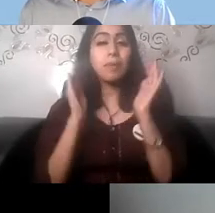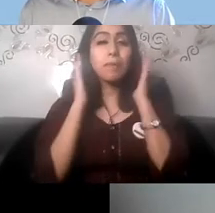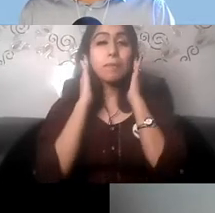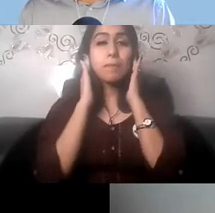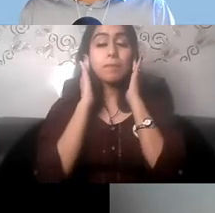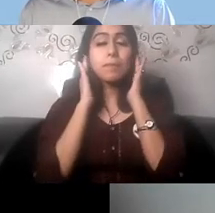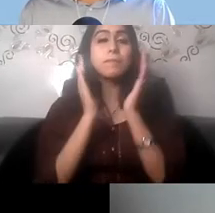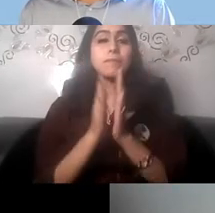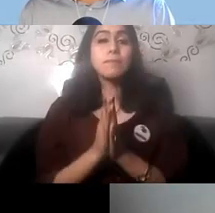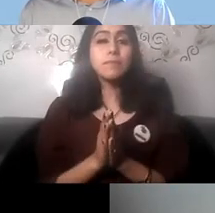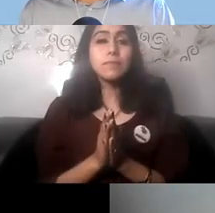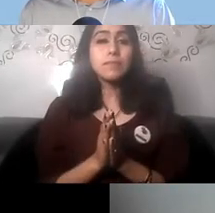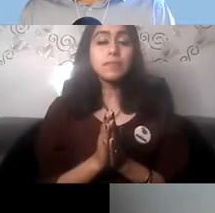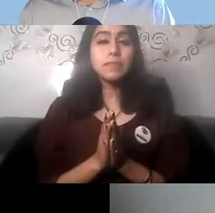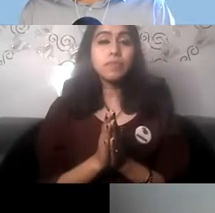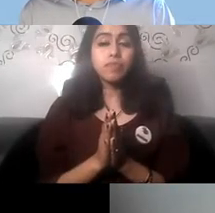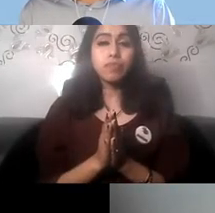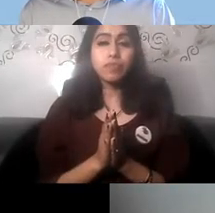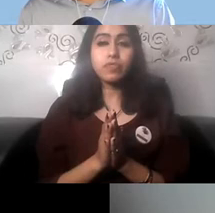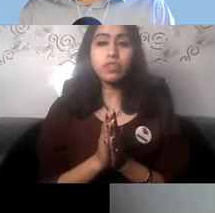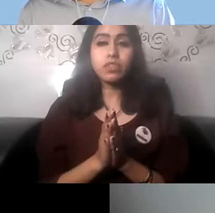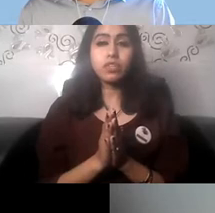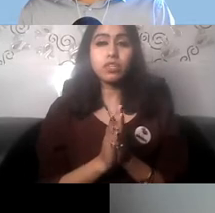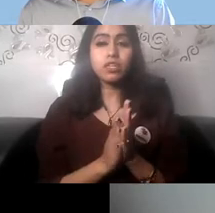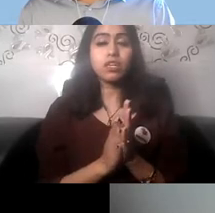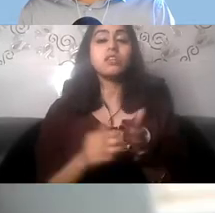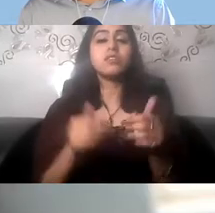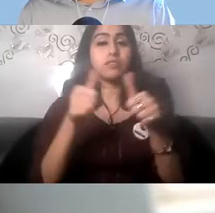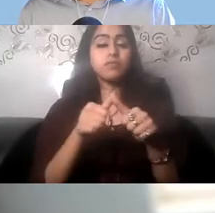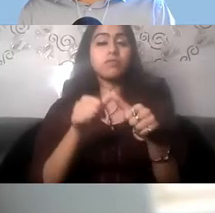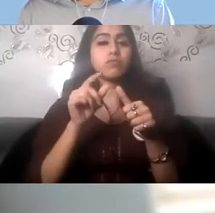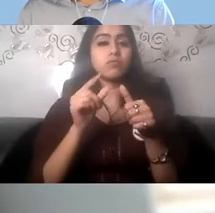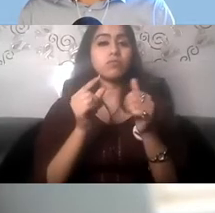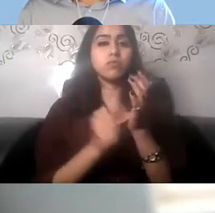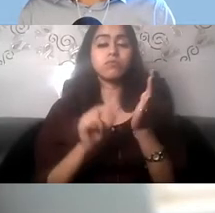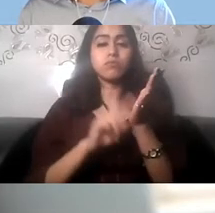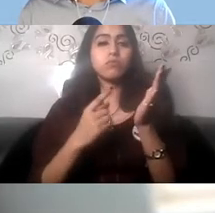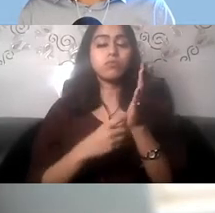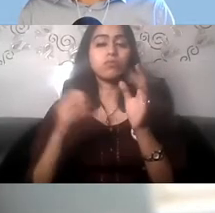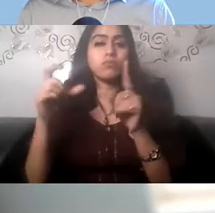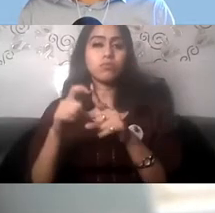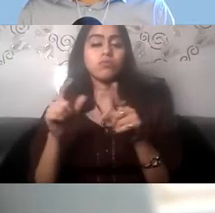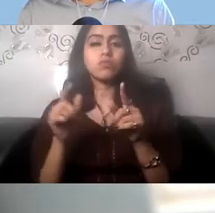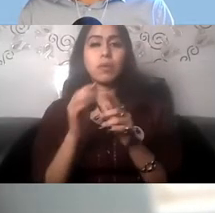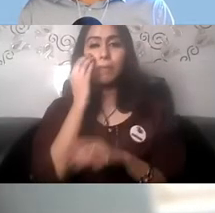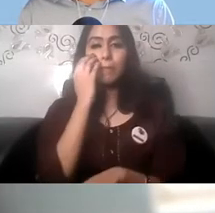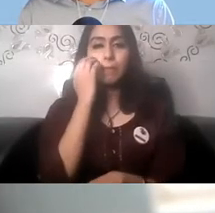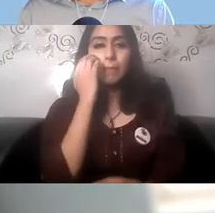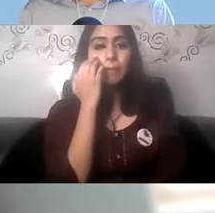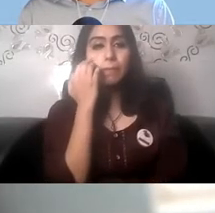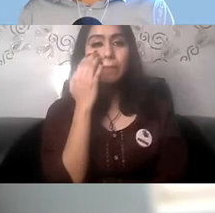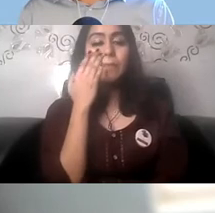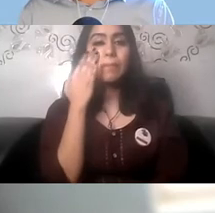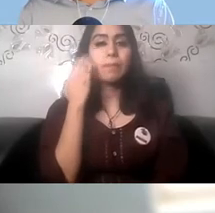for Anirudh Chaturvedi. Yes. Yeah, Yes. okay. Is he? And now Robin is after that.